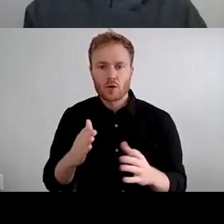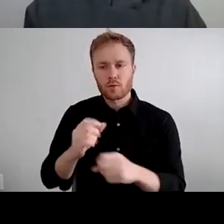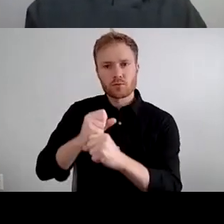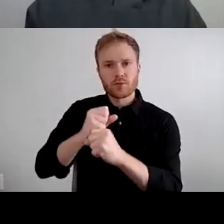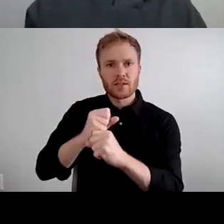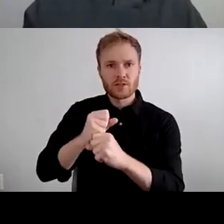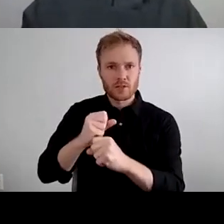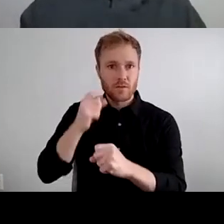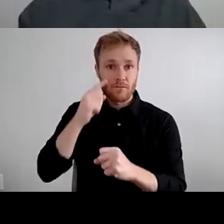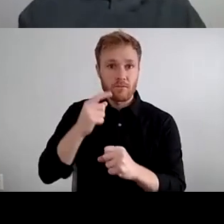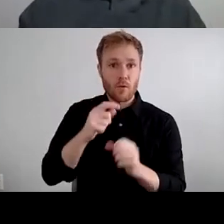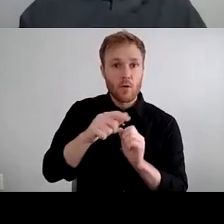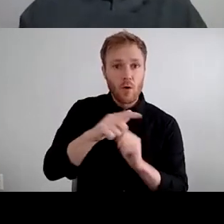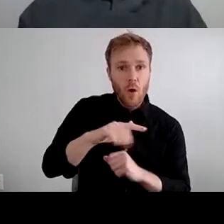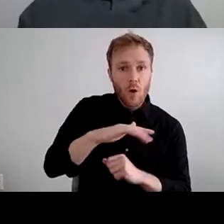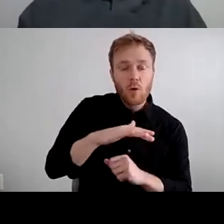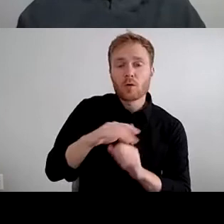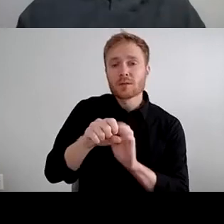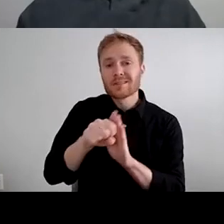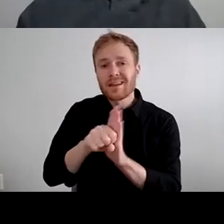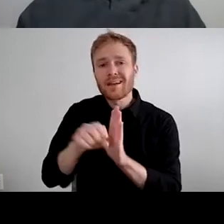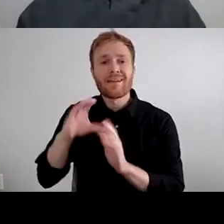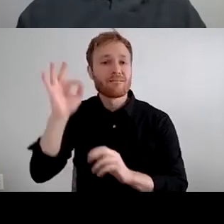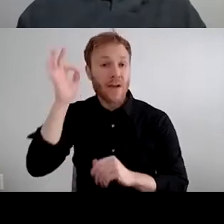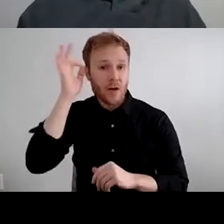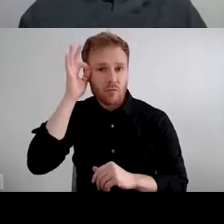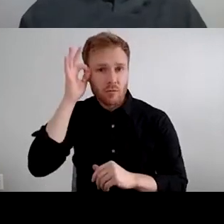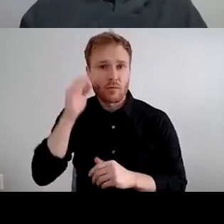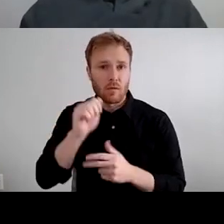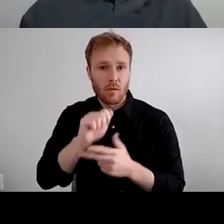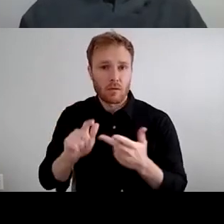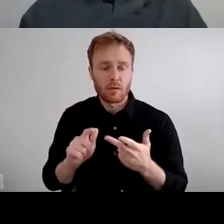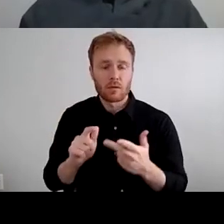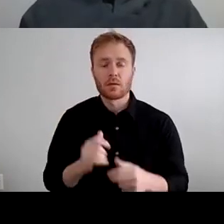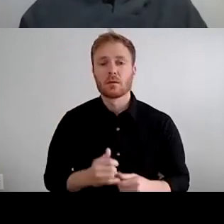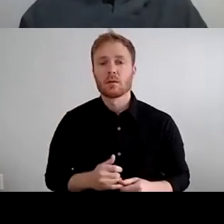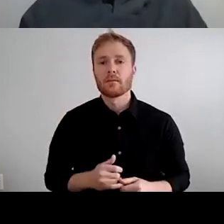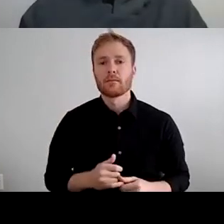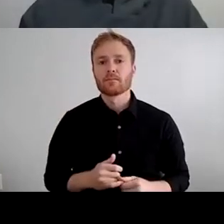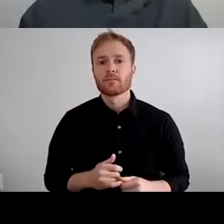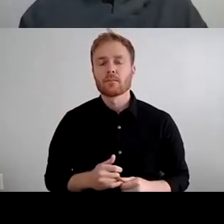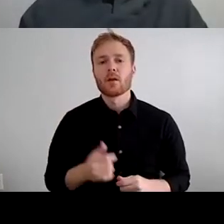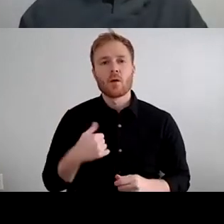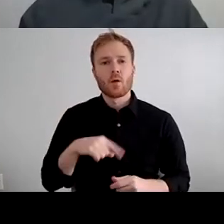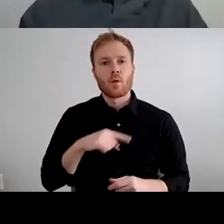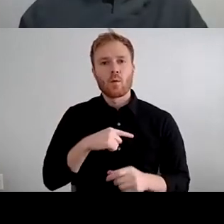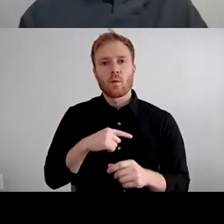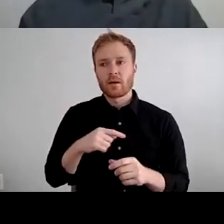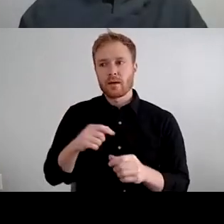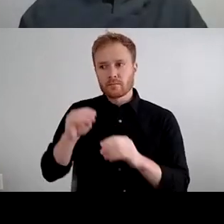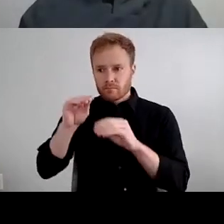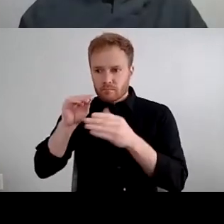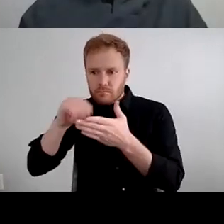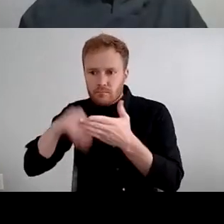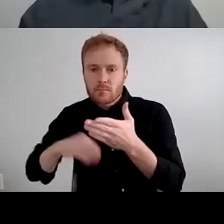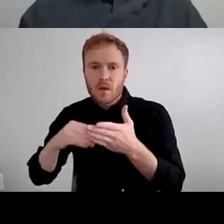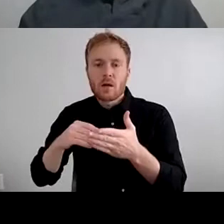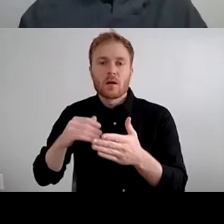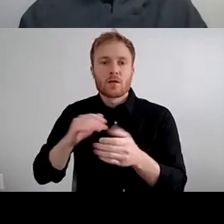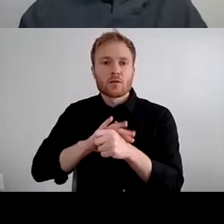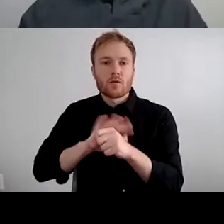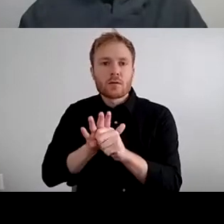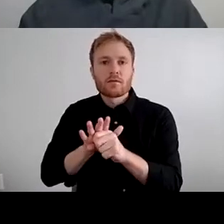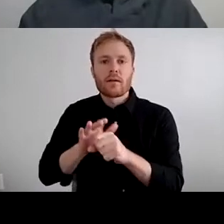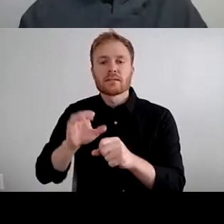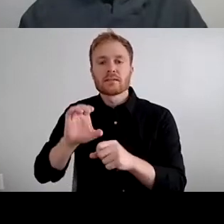32BJ worked closely with members of Congress to craft the Family First Coronavirus Response Act and the CARES Act, which is soon to expire at the